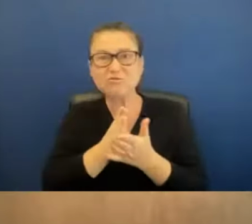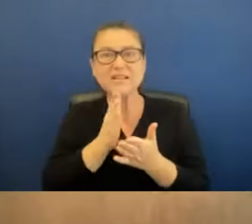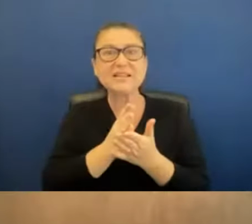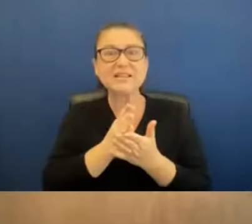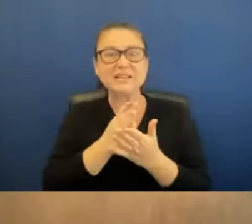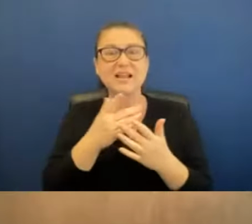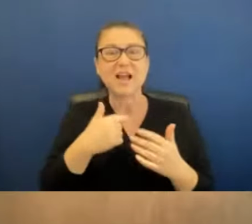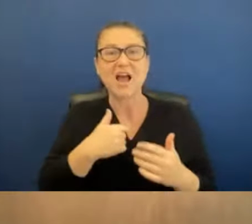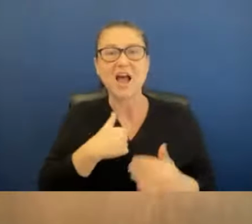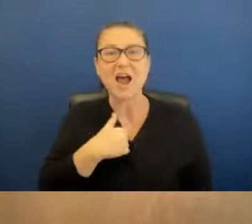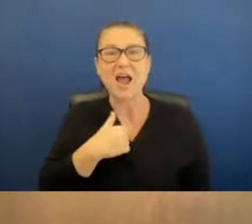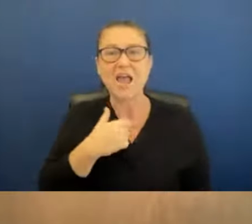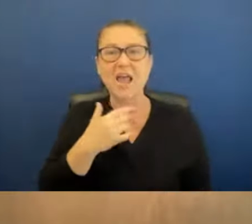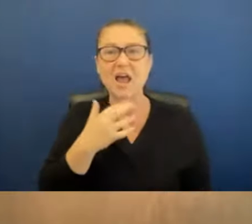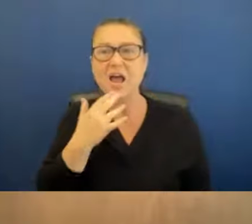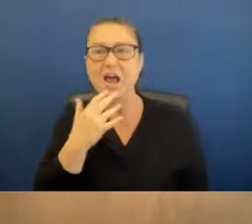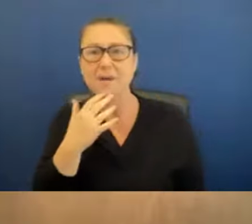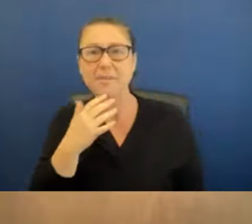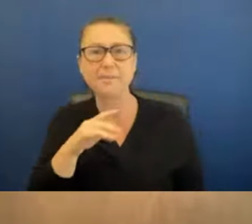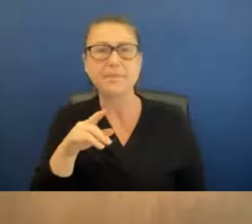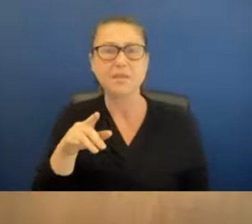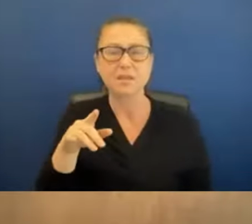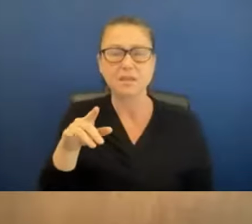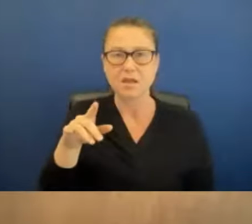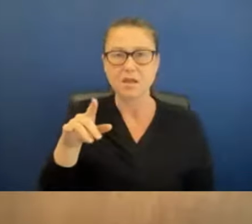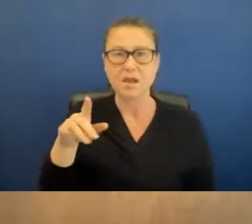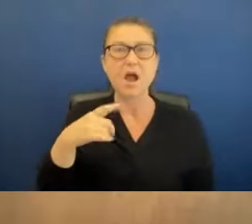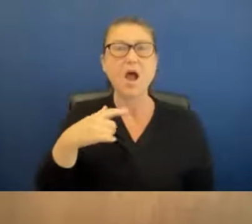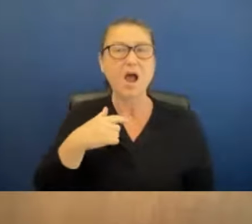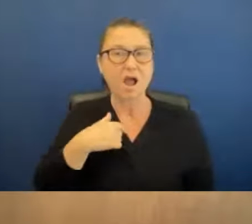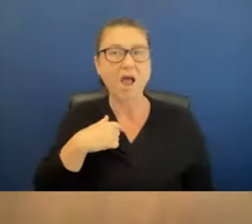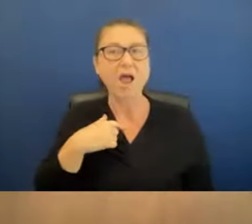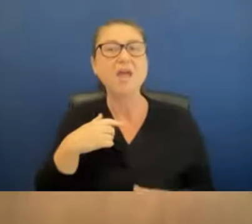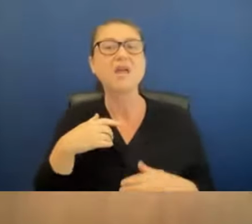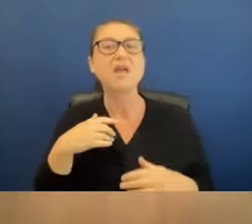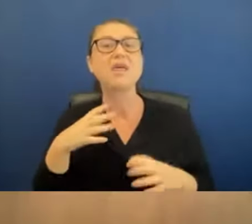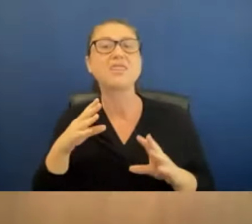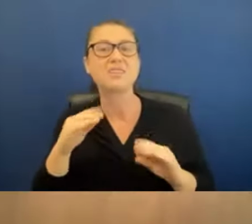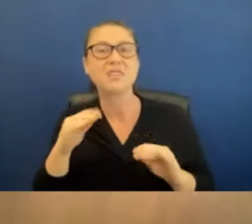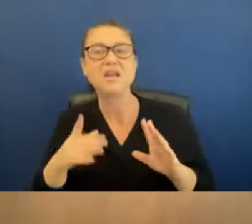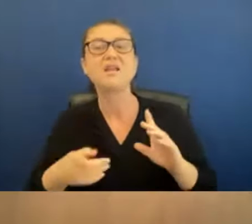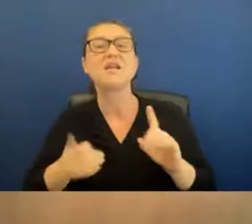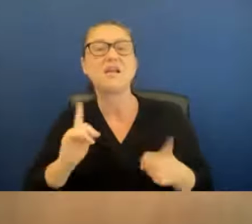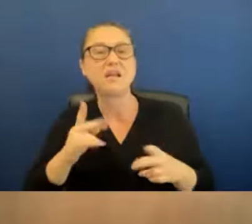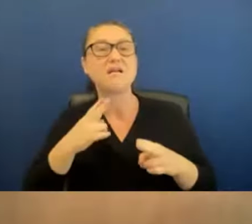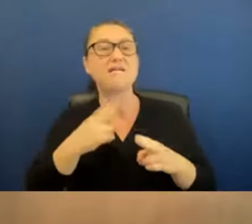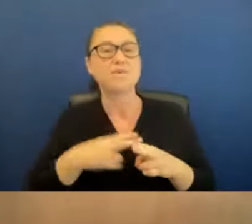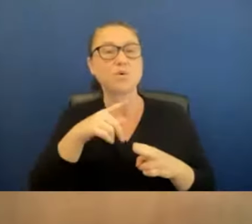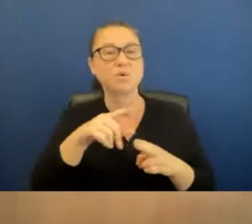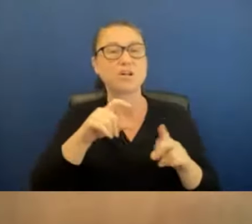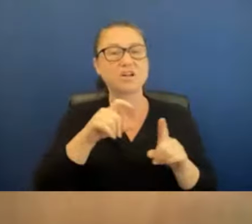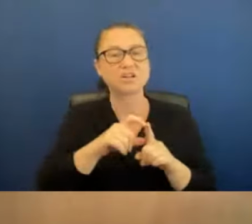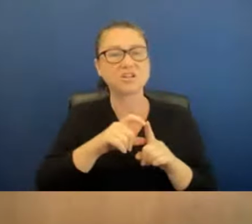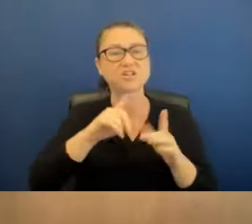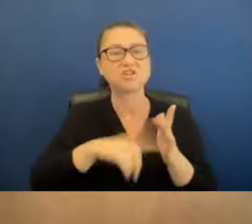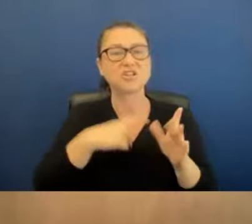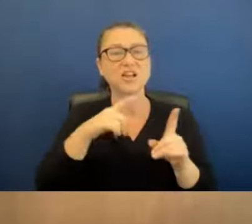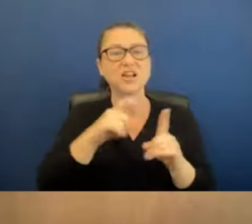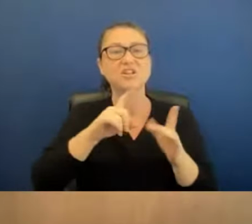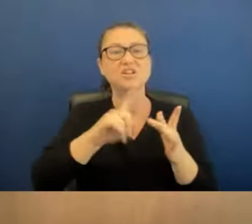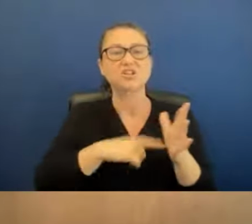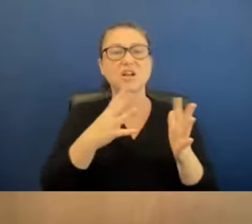uh, what that means to Jarrah people in terms of just the land and